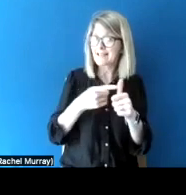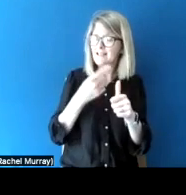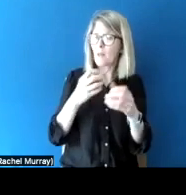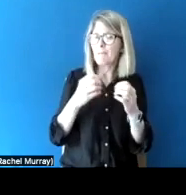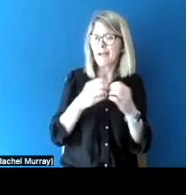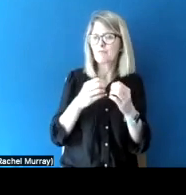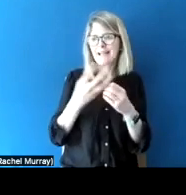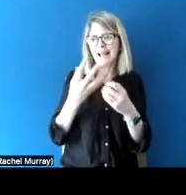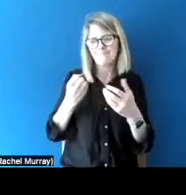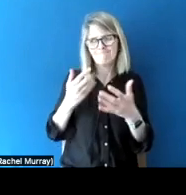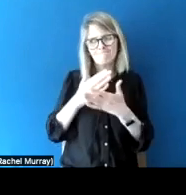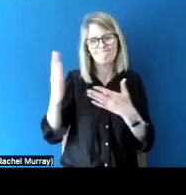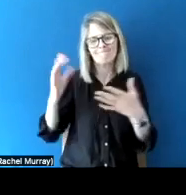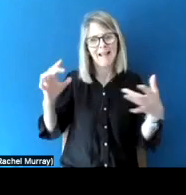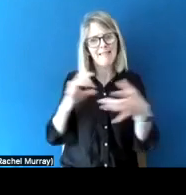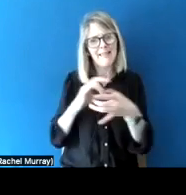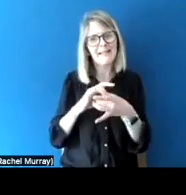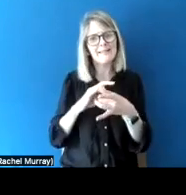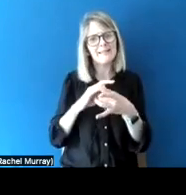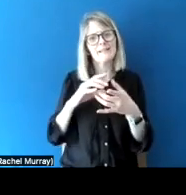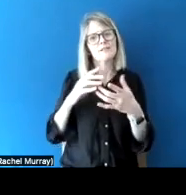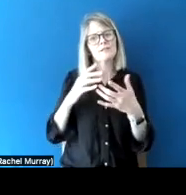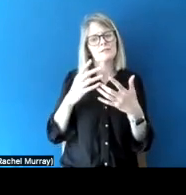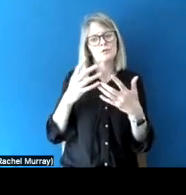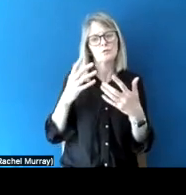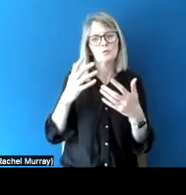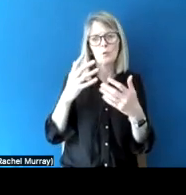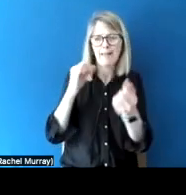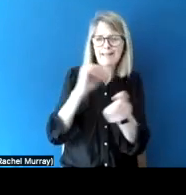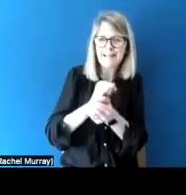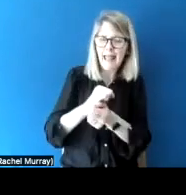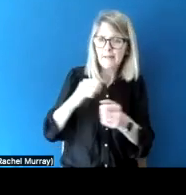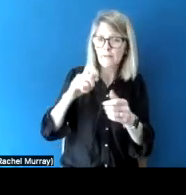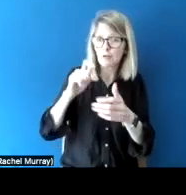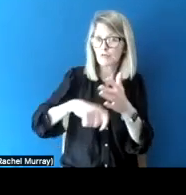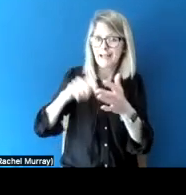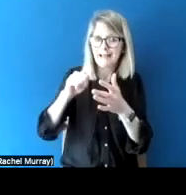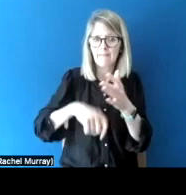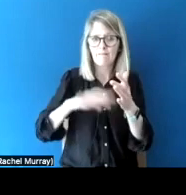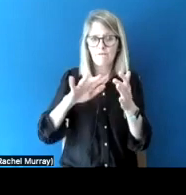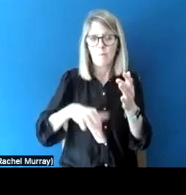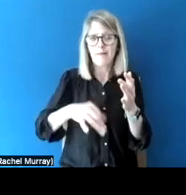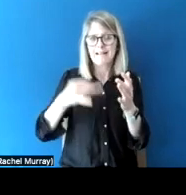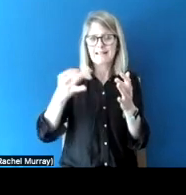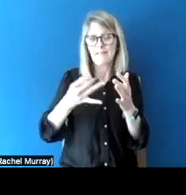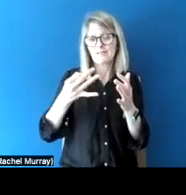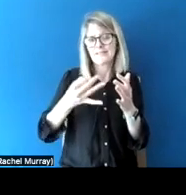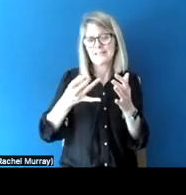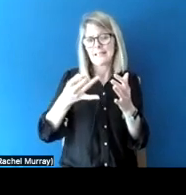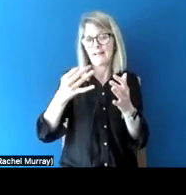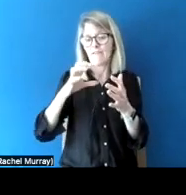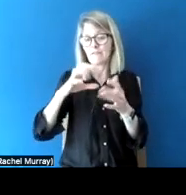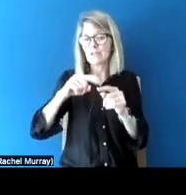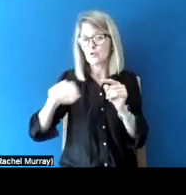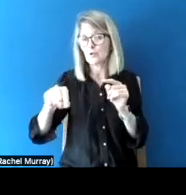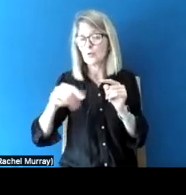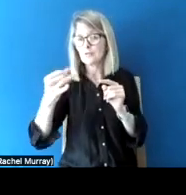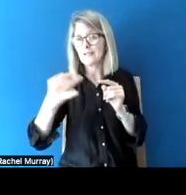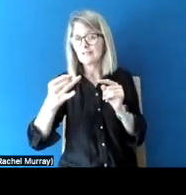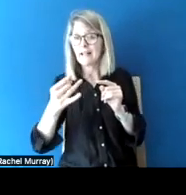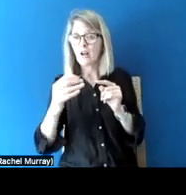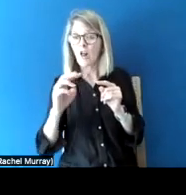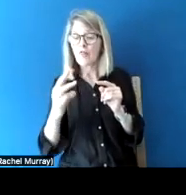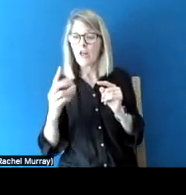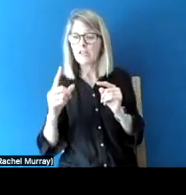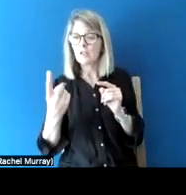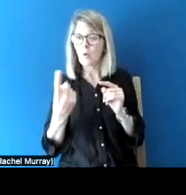in 1715 to 1731. So Queen Anne's Bounty had an investment in South